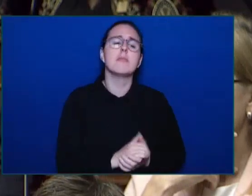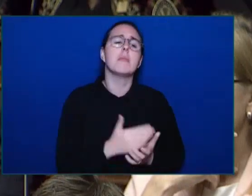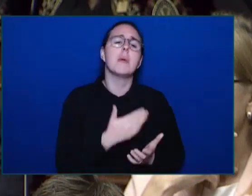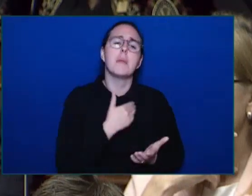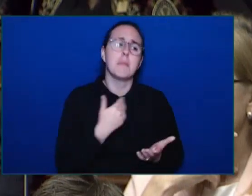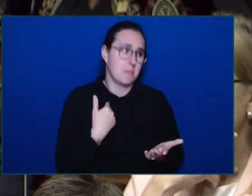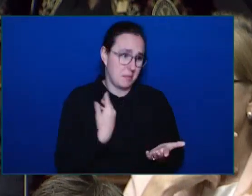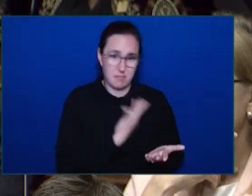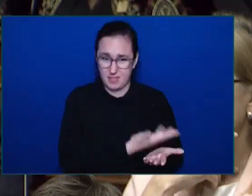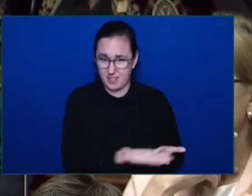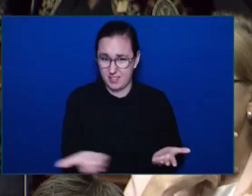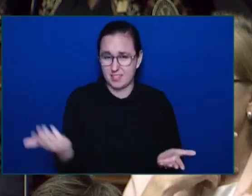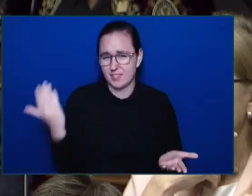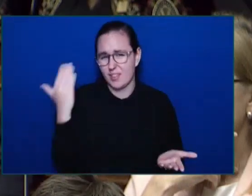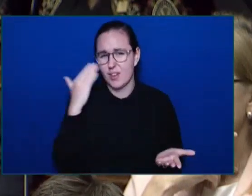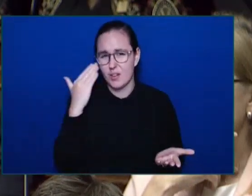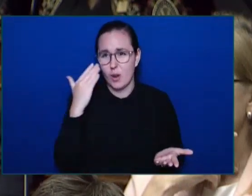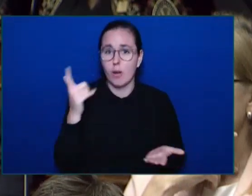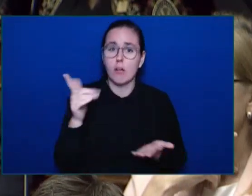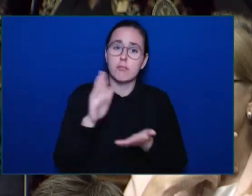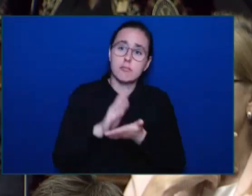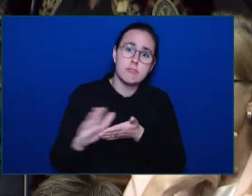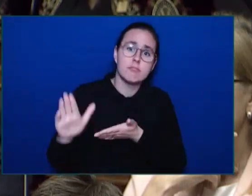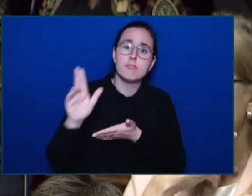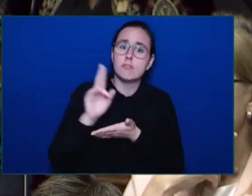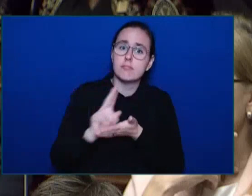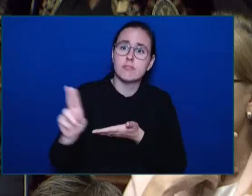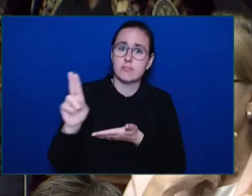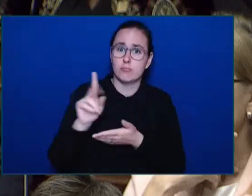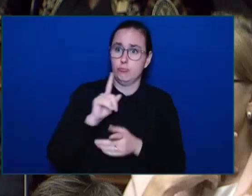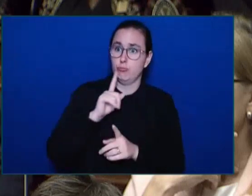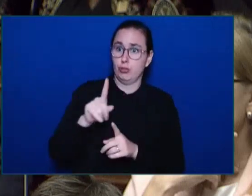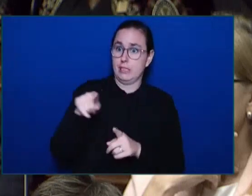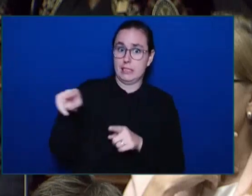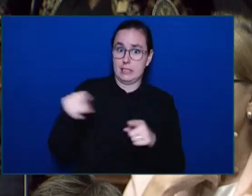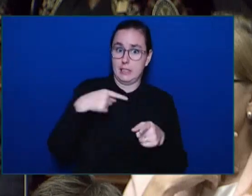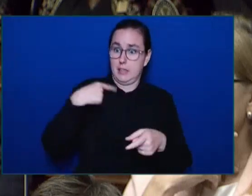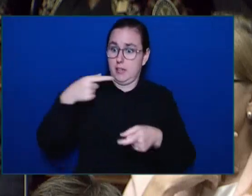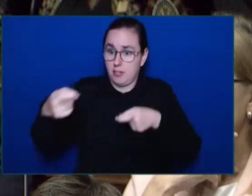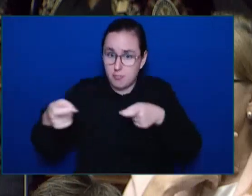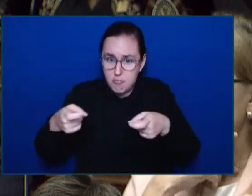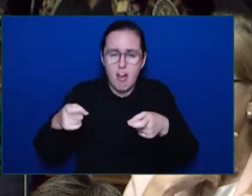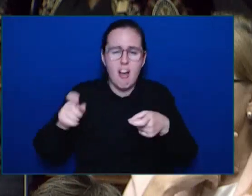independent institutions, determine their programming as best they see fit with